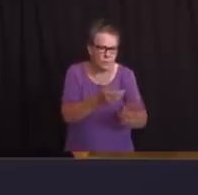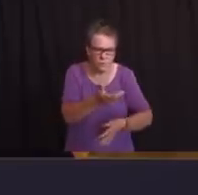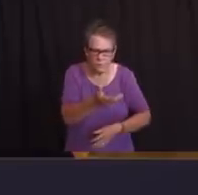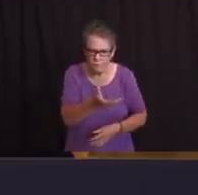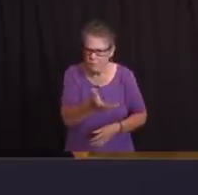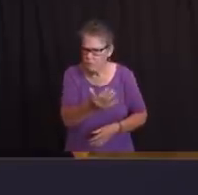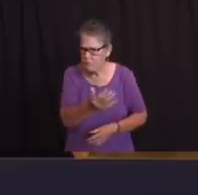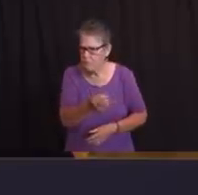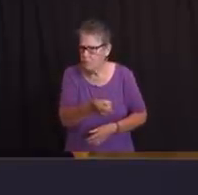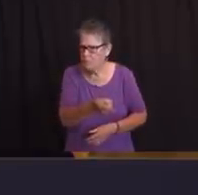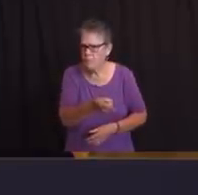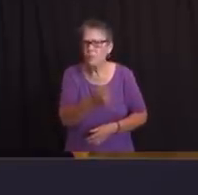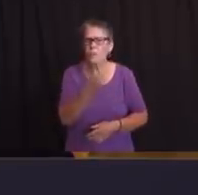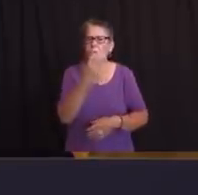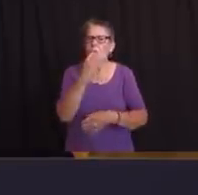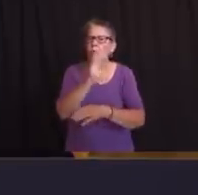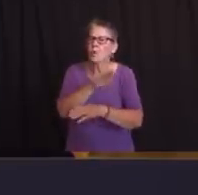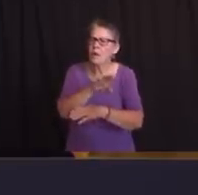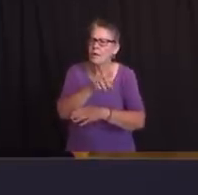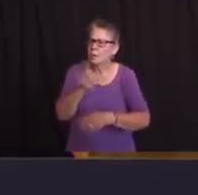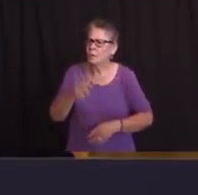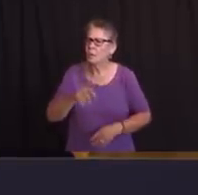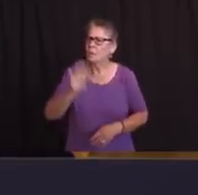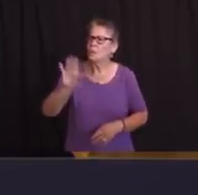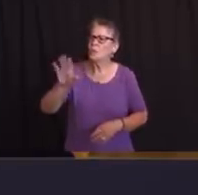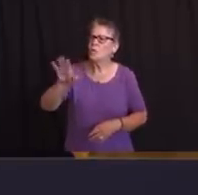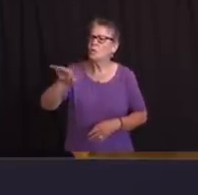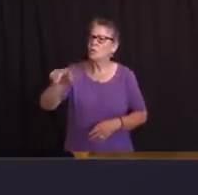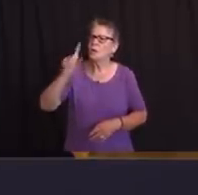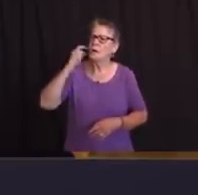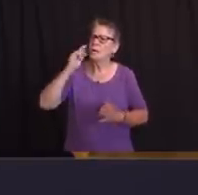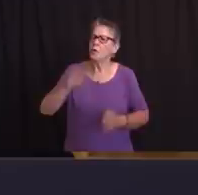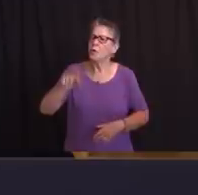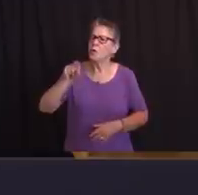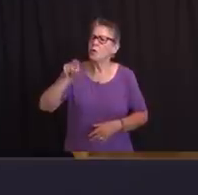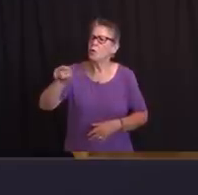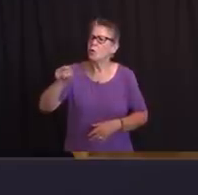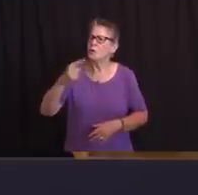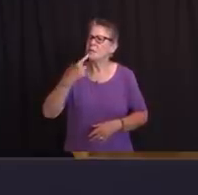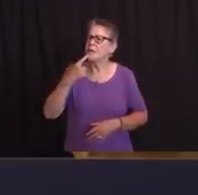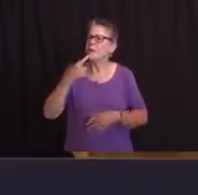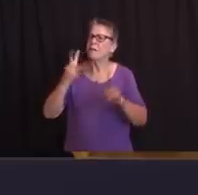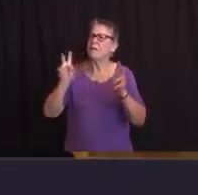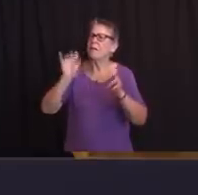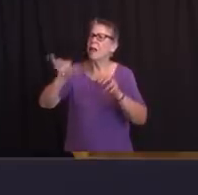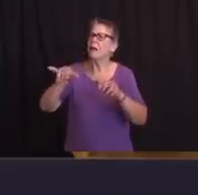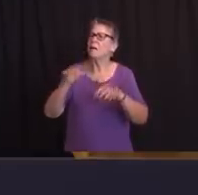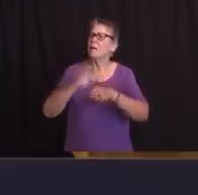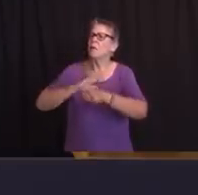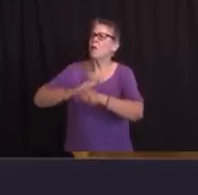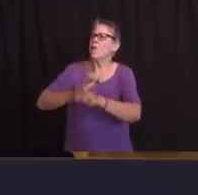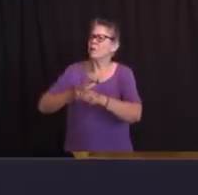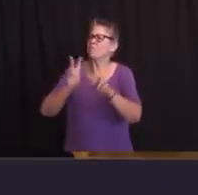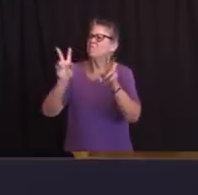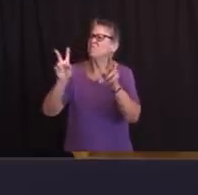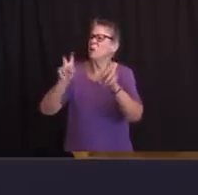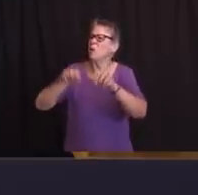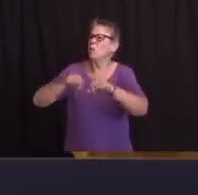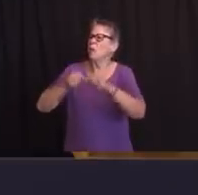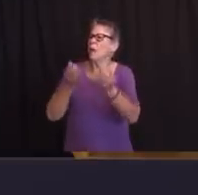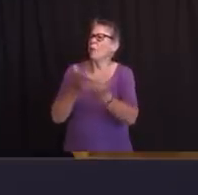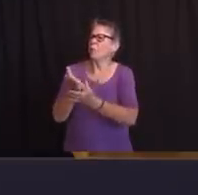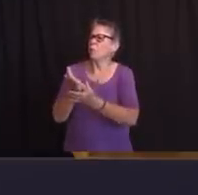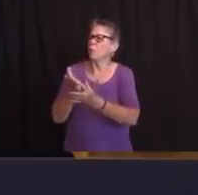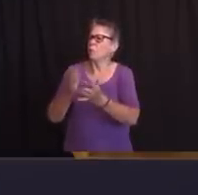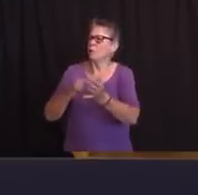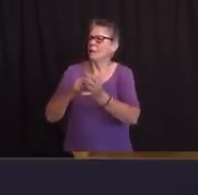Good afternoon. Does your data regarding breakthrough infections and hospitalizations show whether one vaccine is more or less effective than the